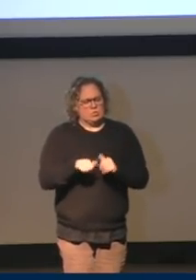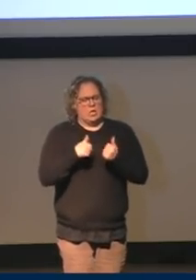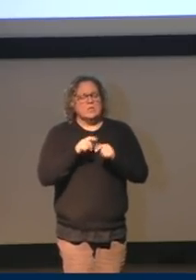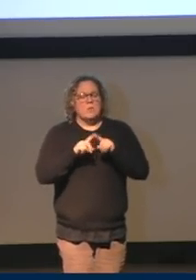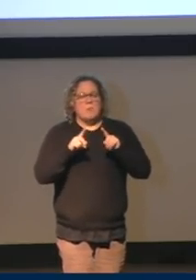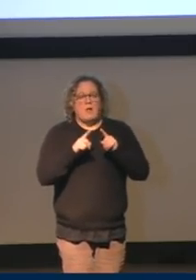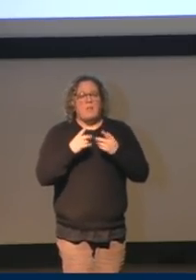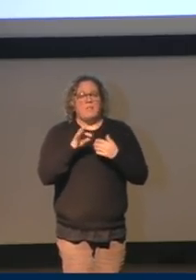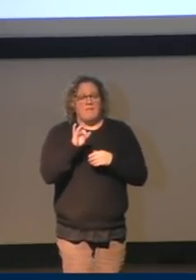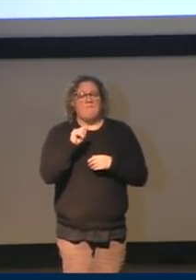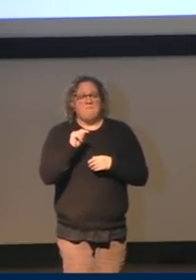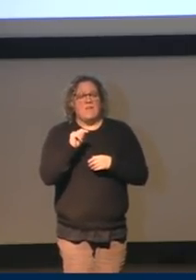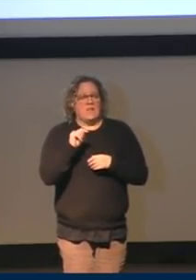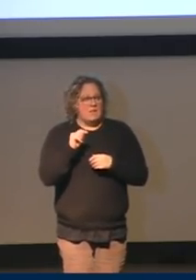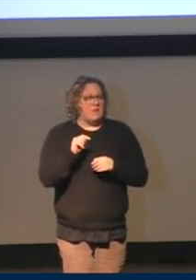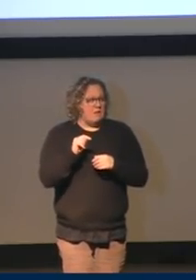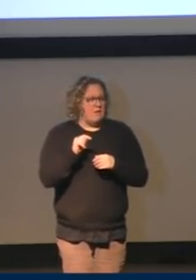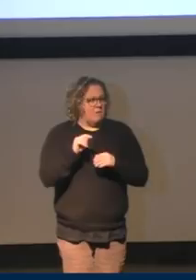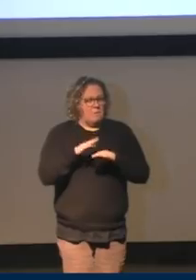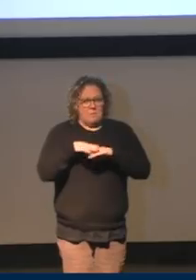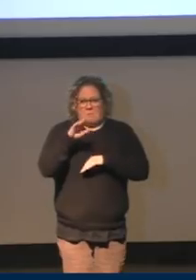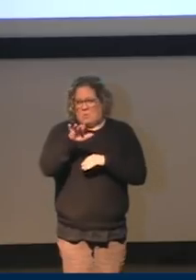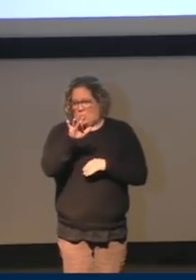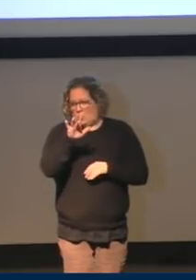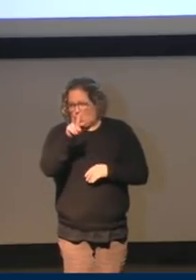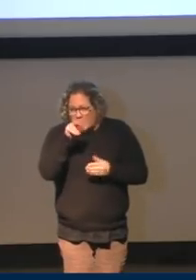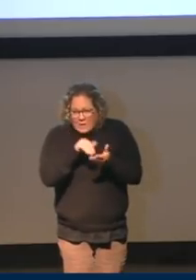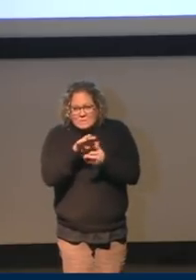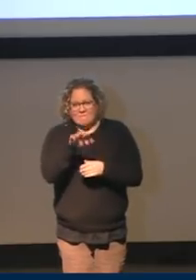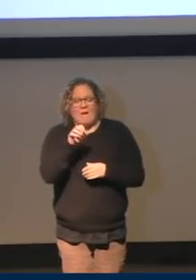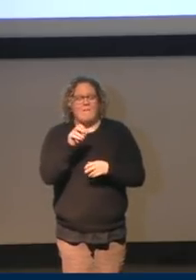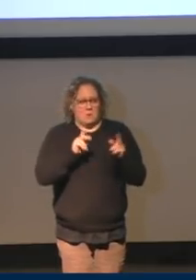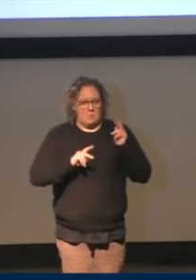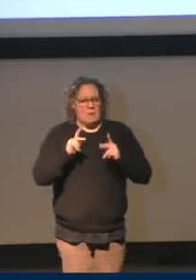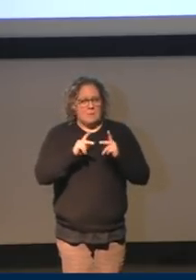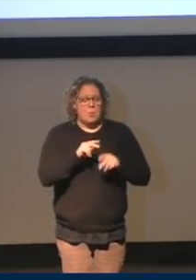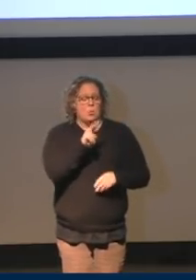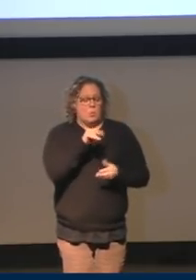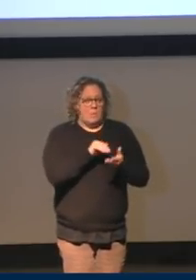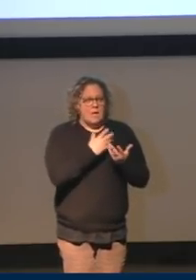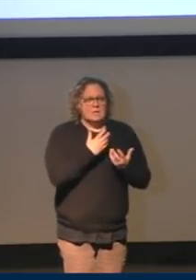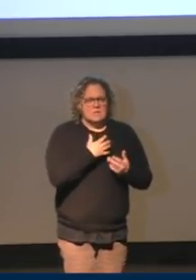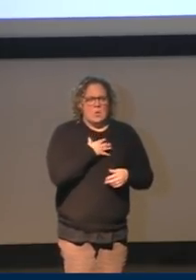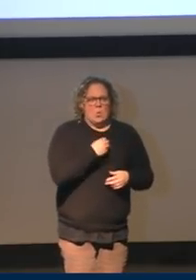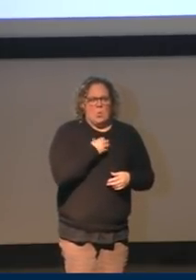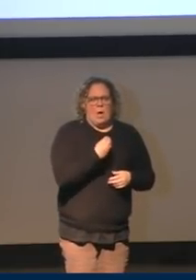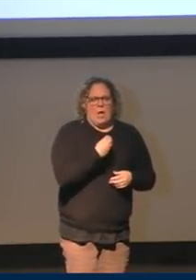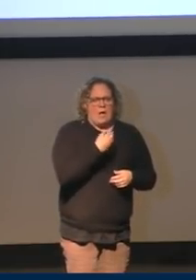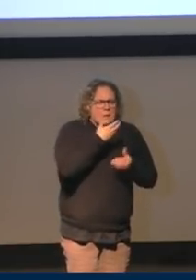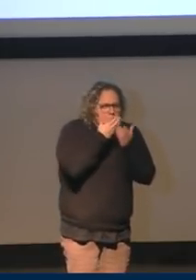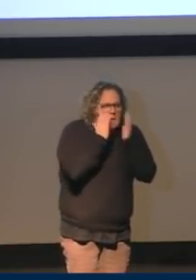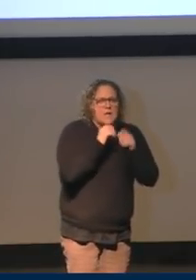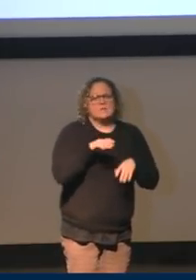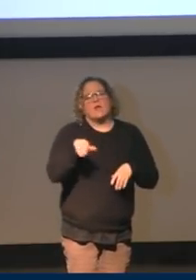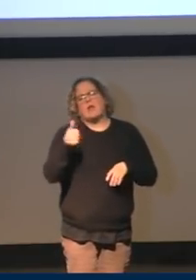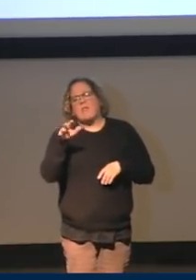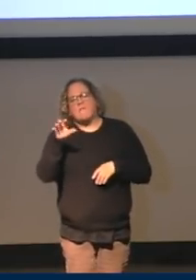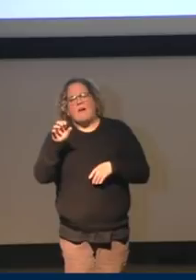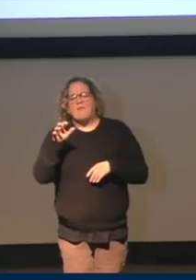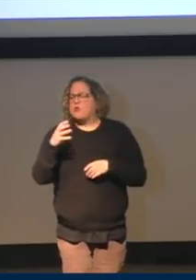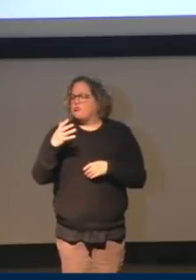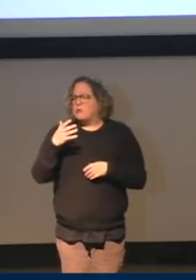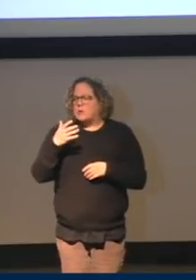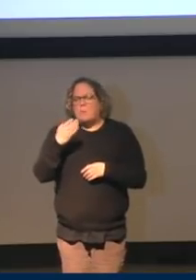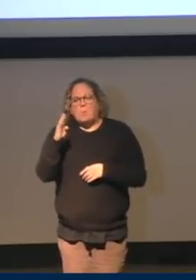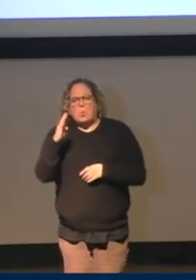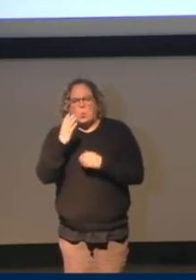over 2,500 people for fit testing. 2,000 of the masks were the white ones, and about another 500 were the blue ones, and